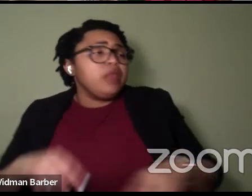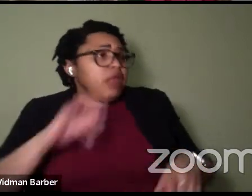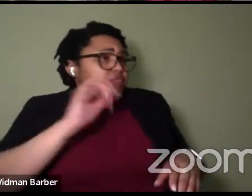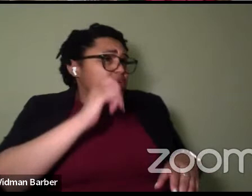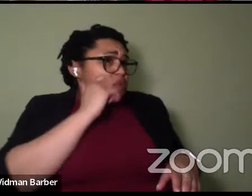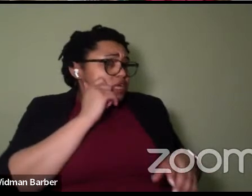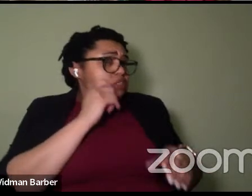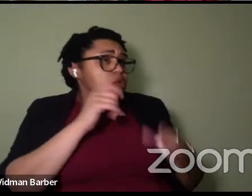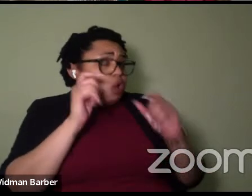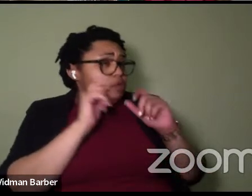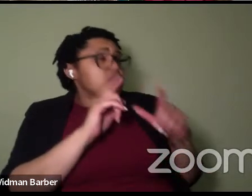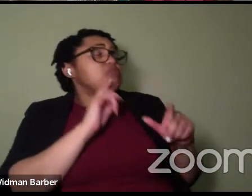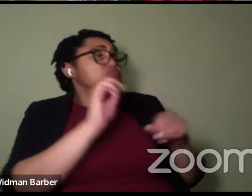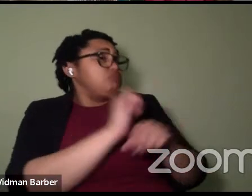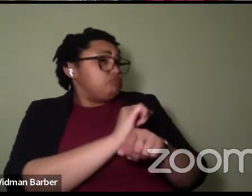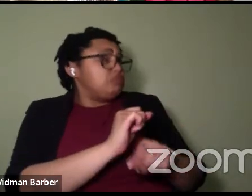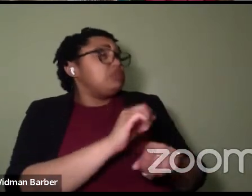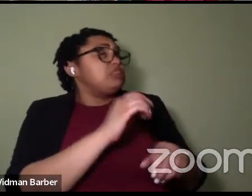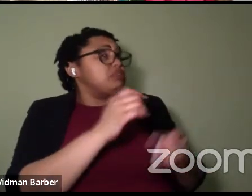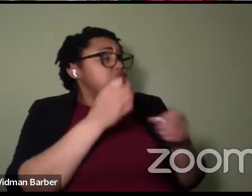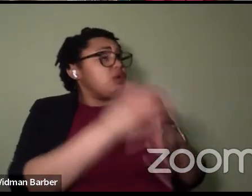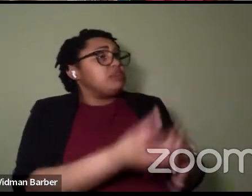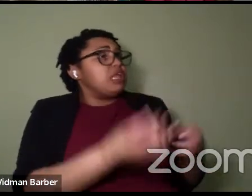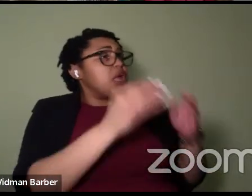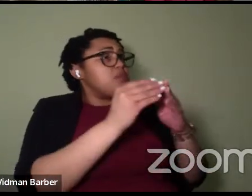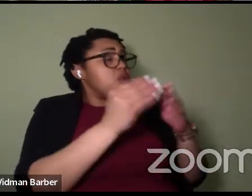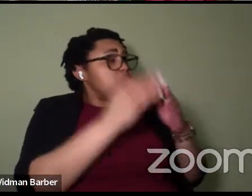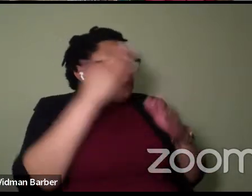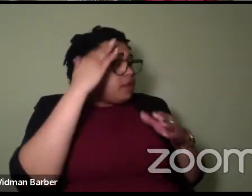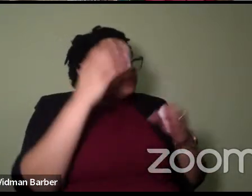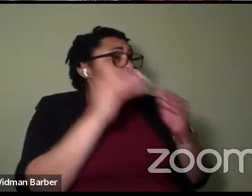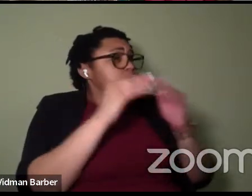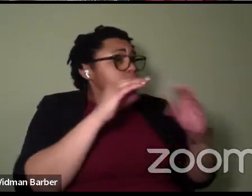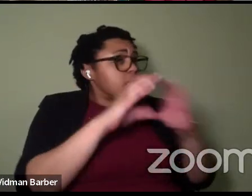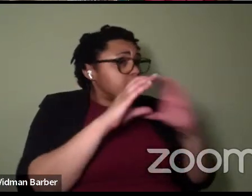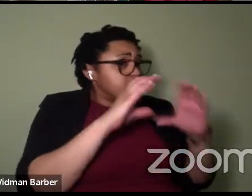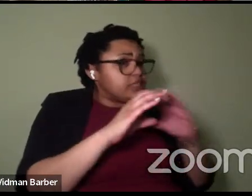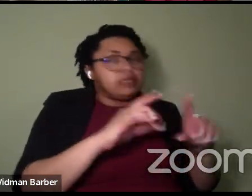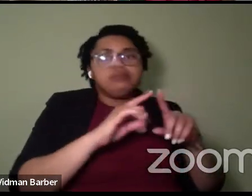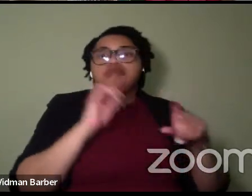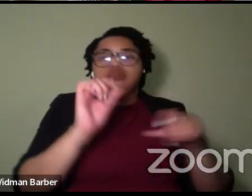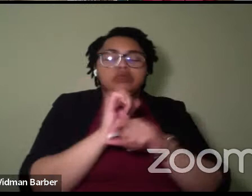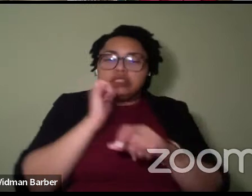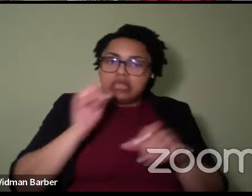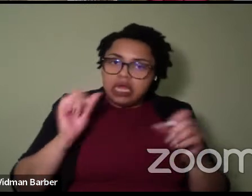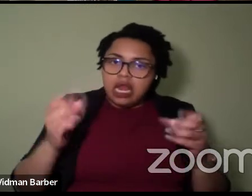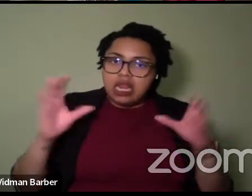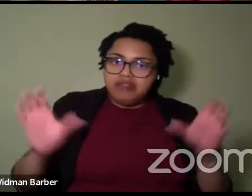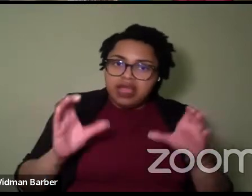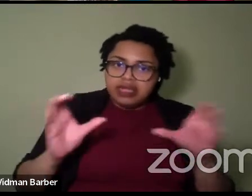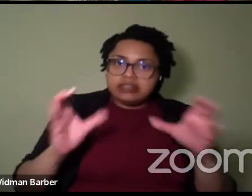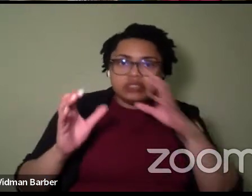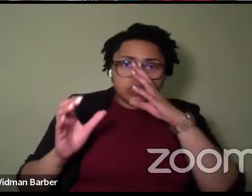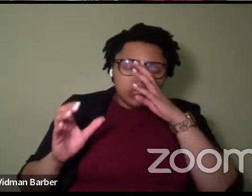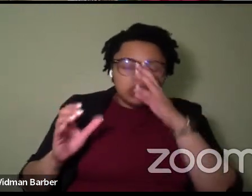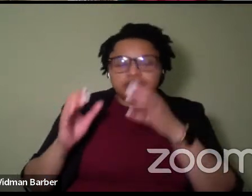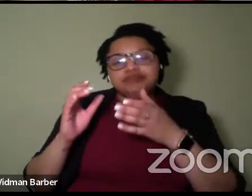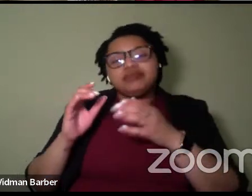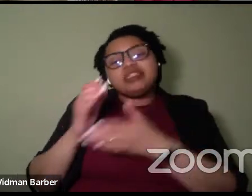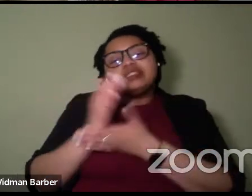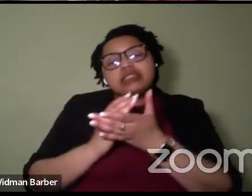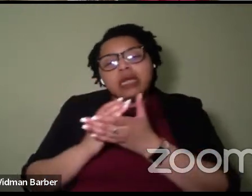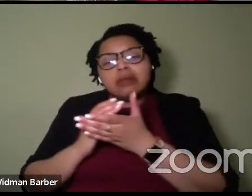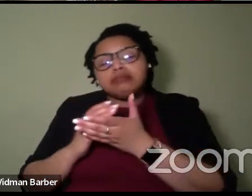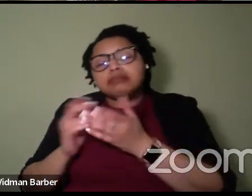awareness and a lot more conversations, but definitely not a lot of action in some spaces. We'll